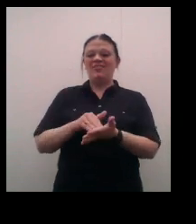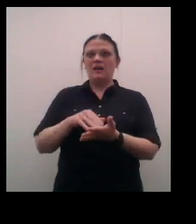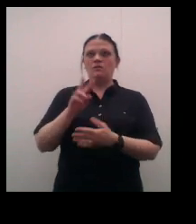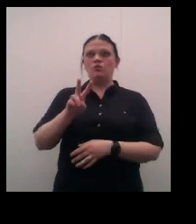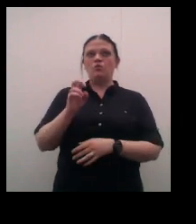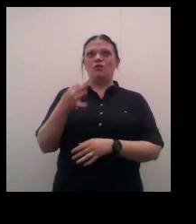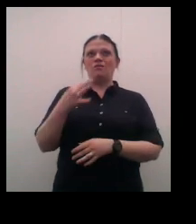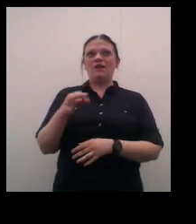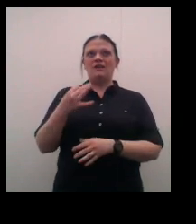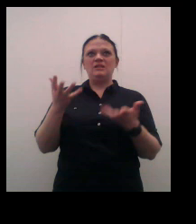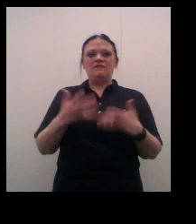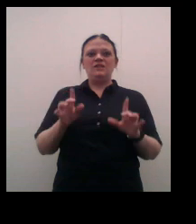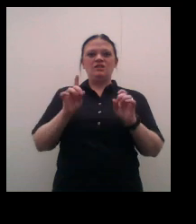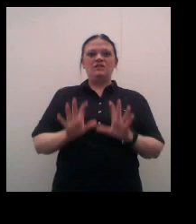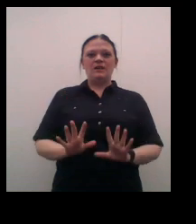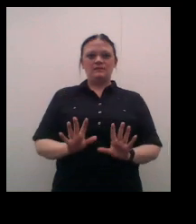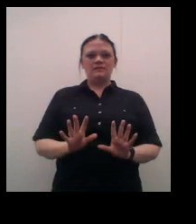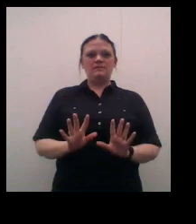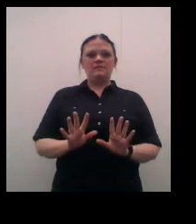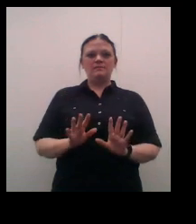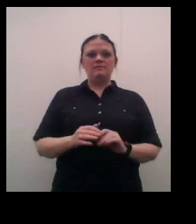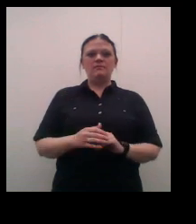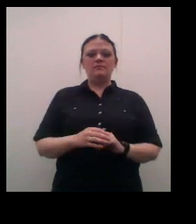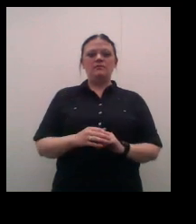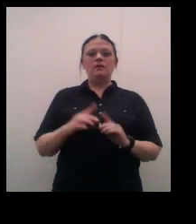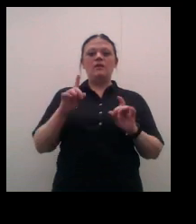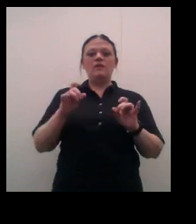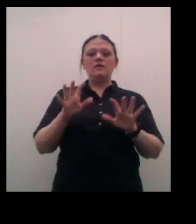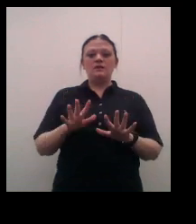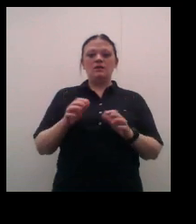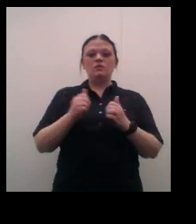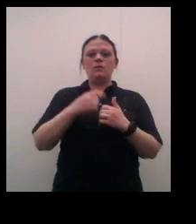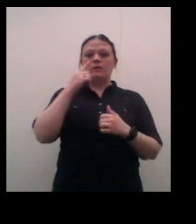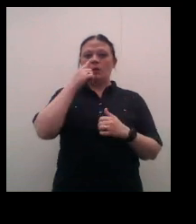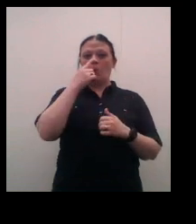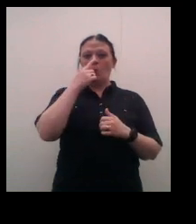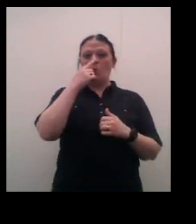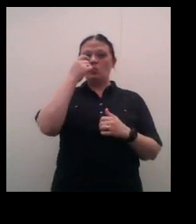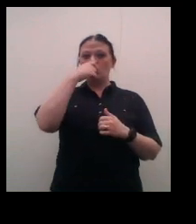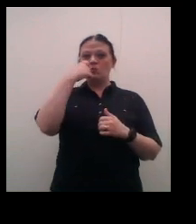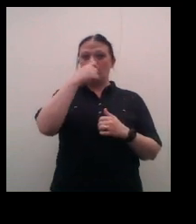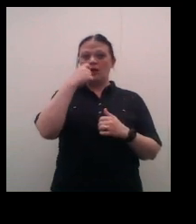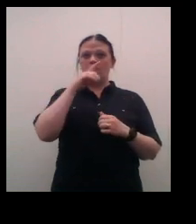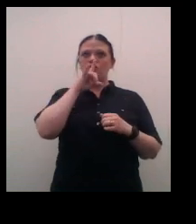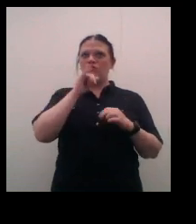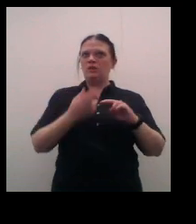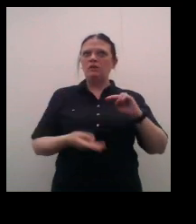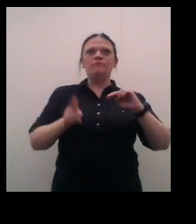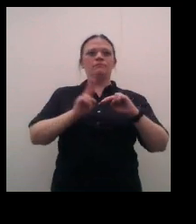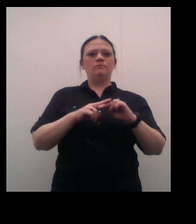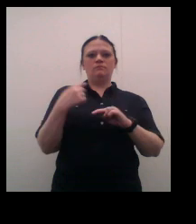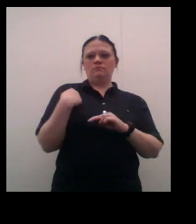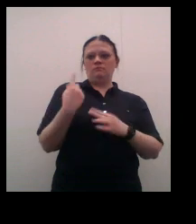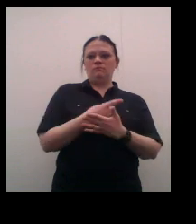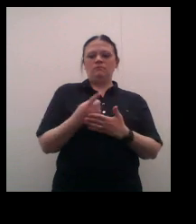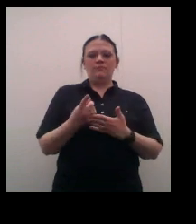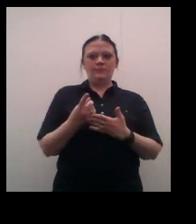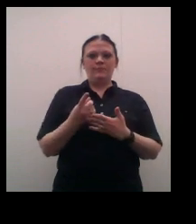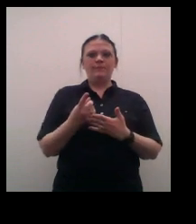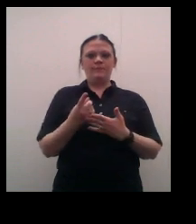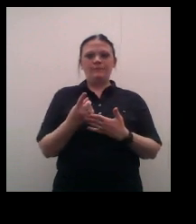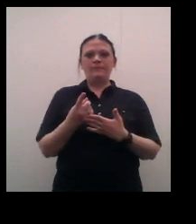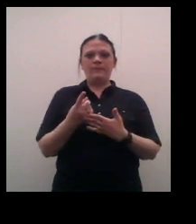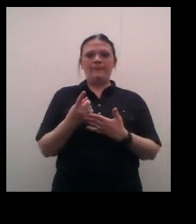15,219 tested. The test that is done, the nasal swab test, has really jumped up in the last week. We've now